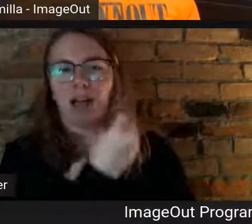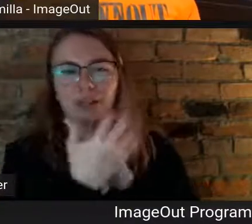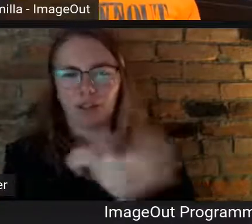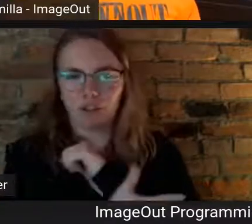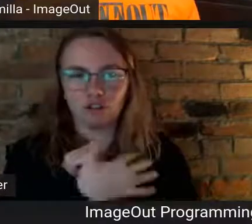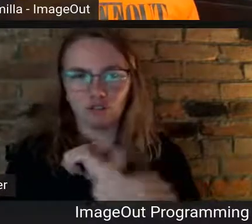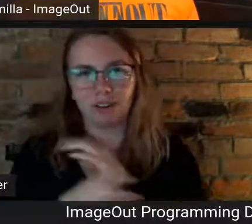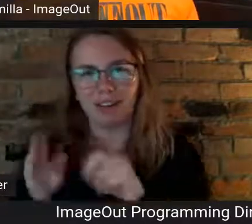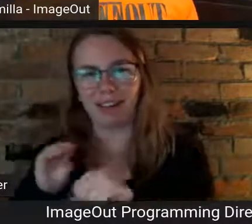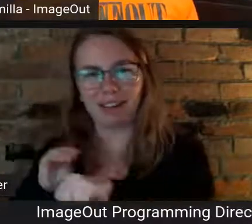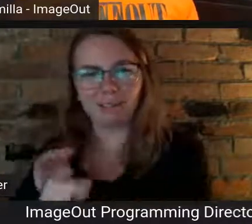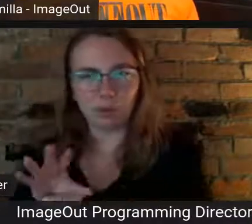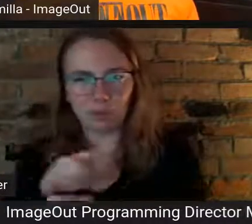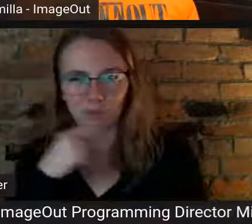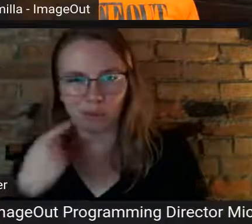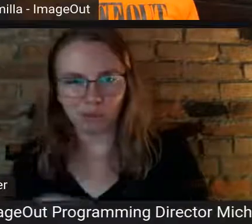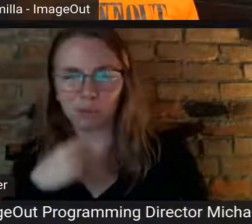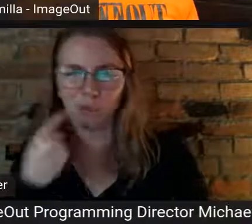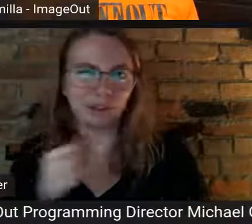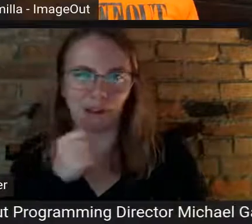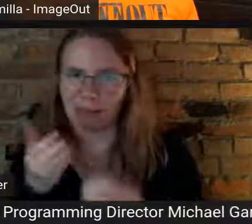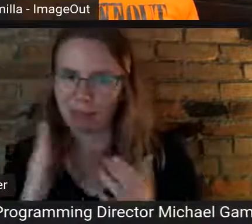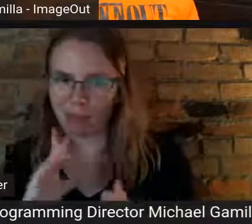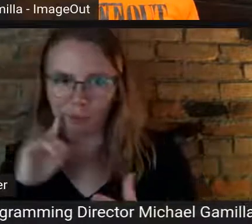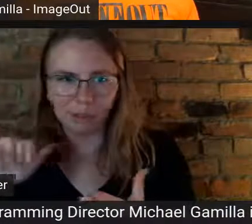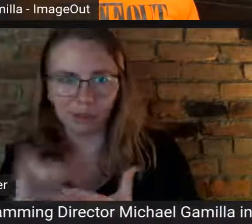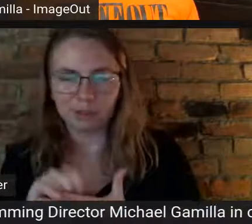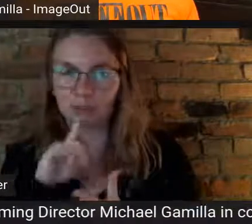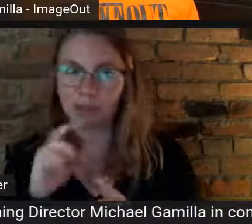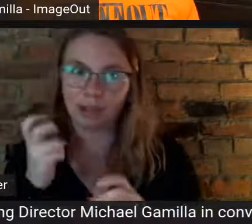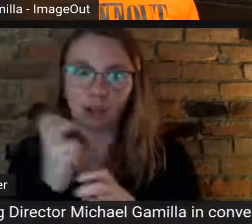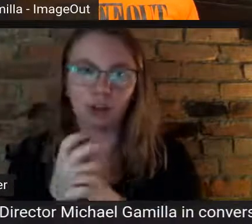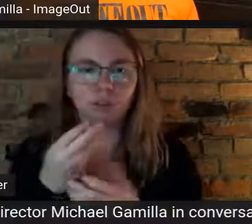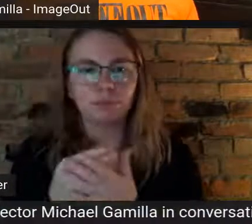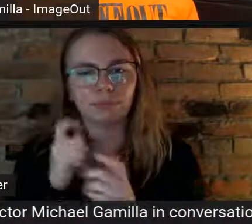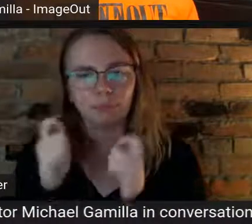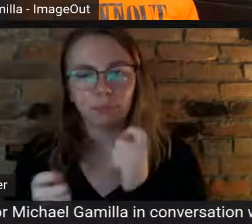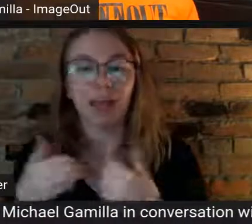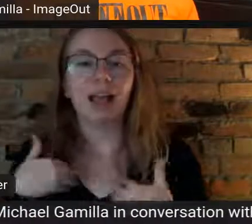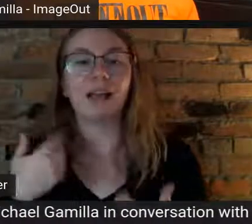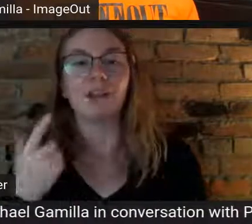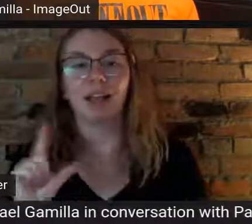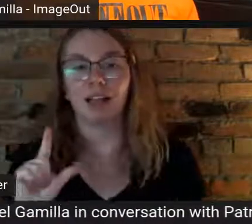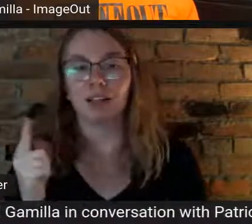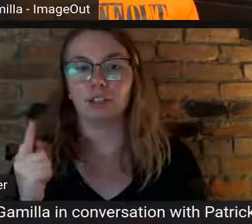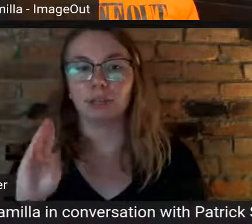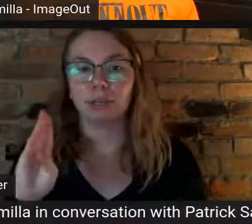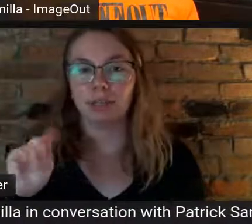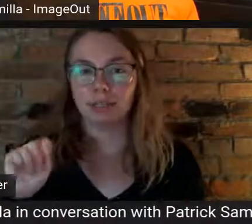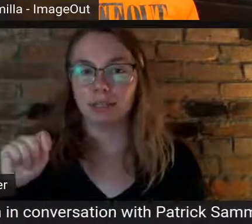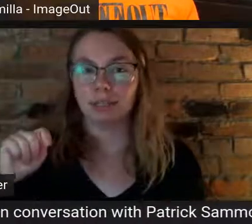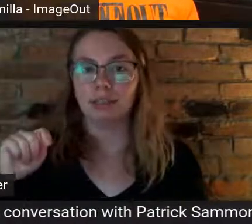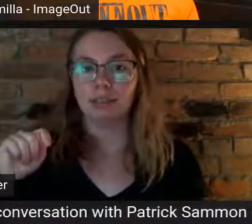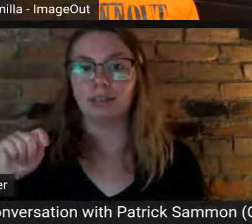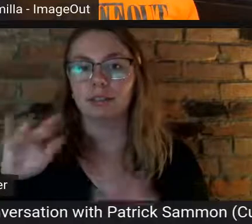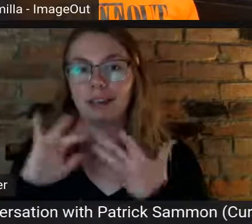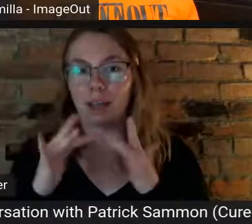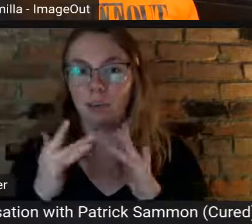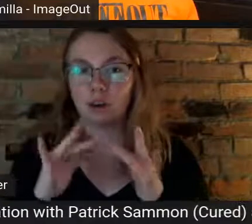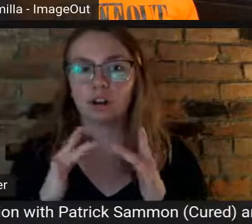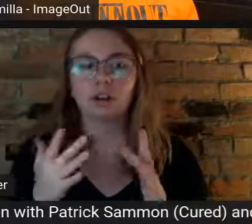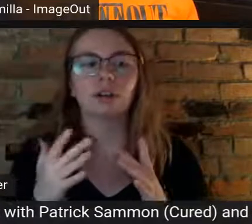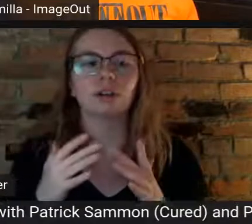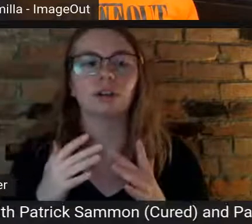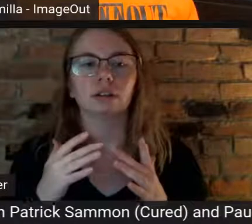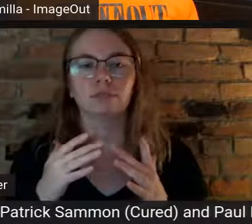out. So it's very difficult, but there is a charity, the LGBT Network, which has registered itself